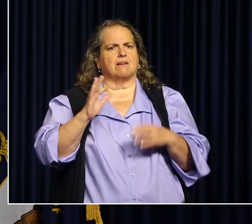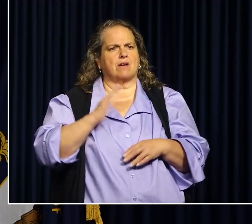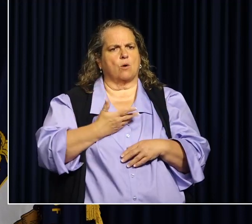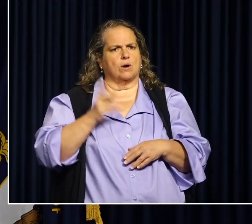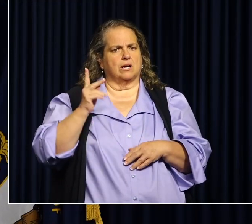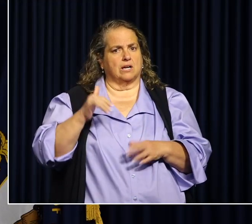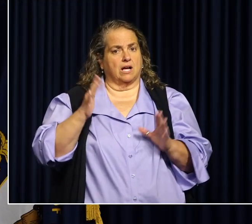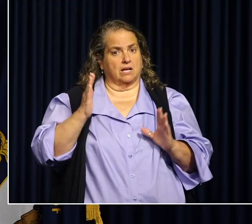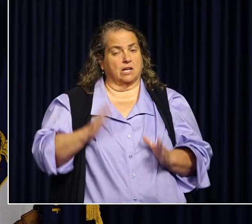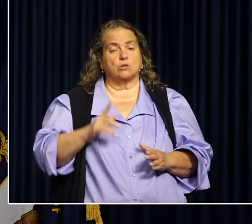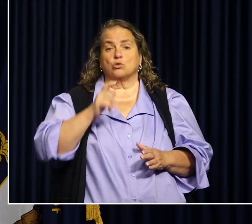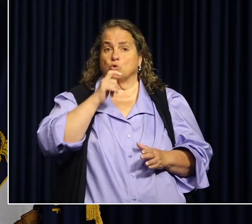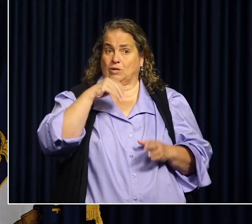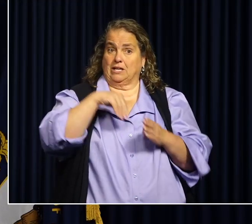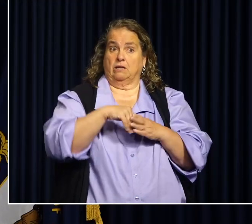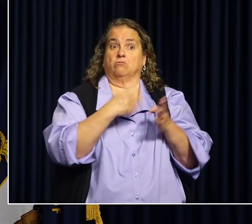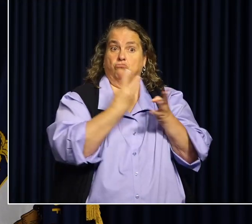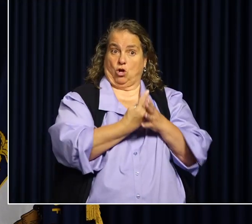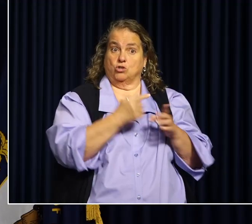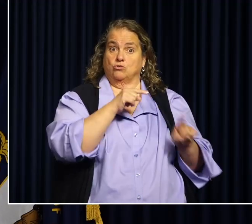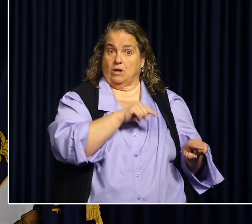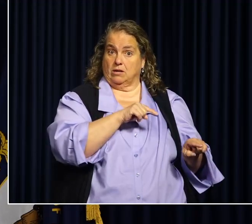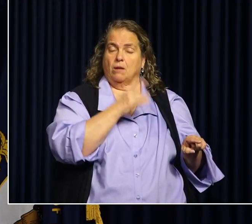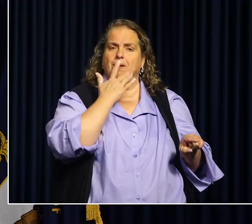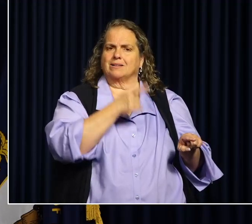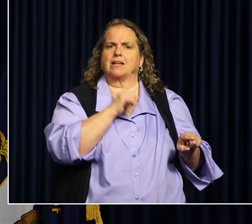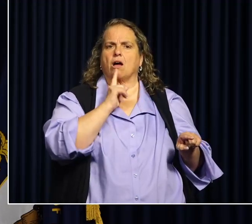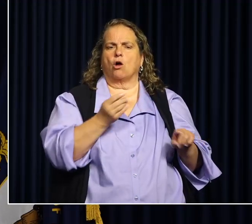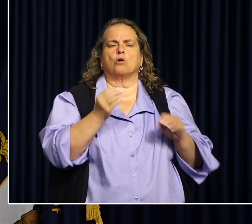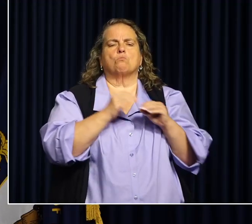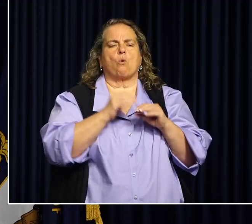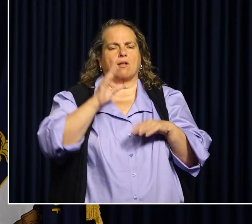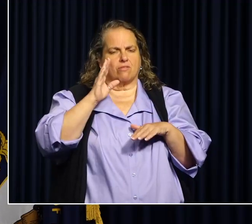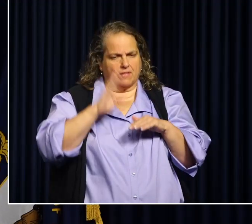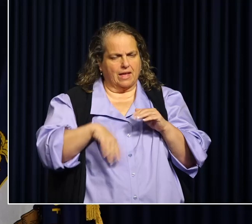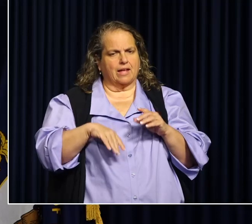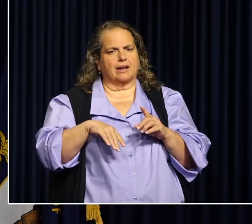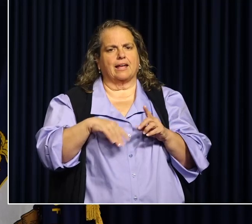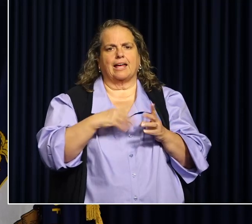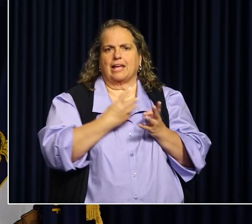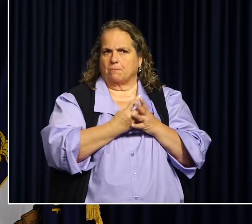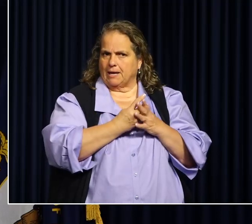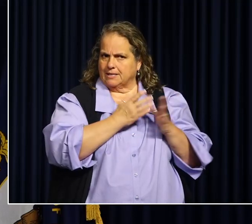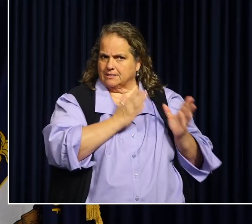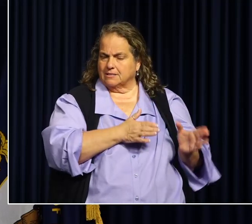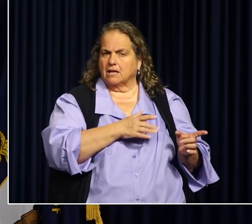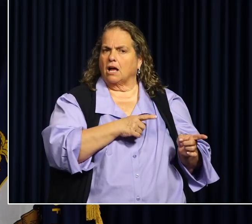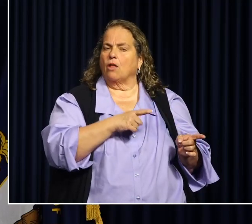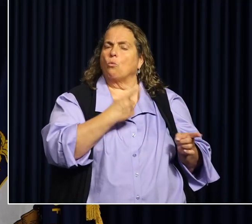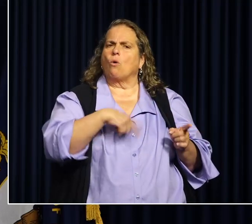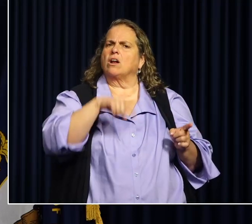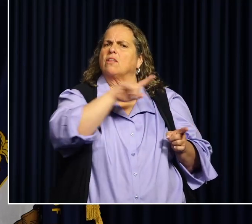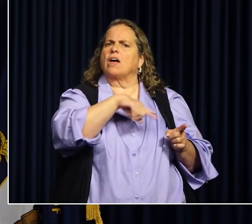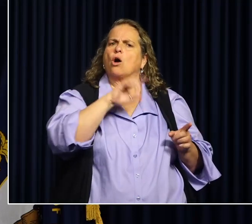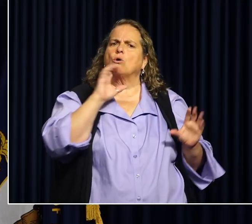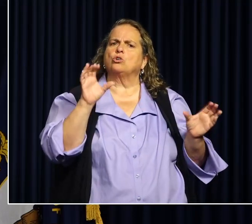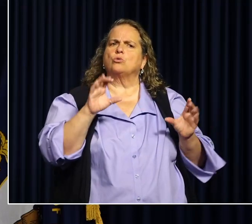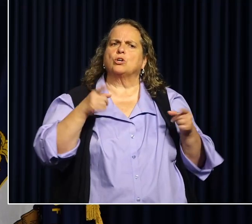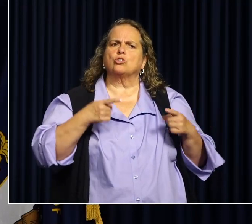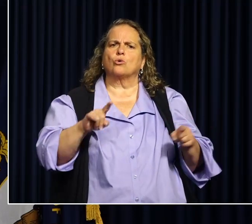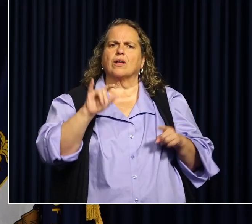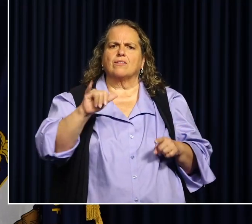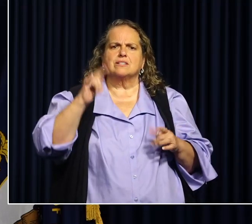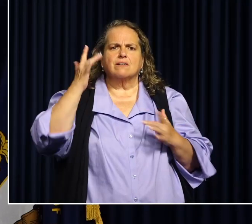are incarcerated, because they are more than inmates, and I know we use that word a lot, are doing during this virus. And they're